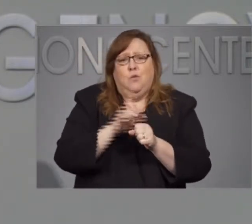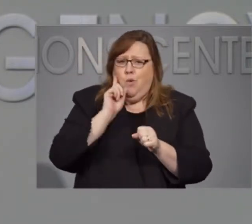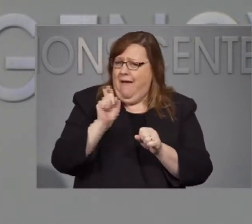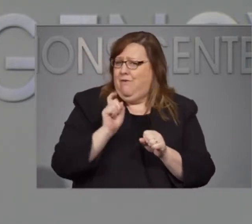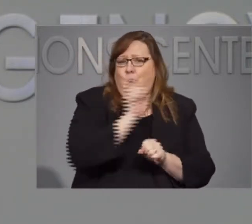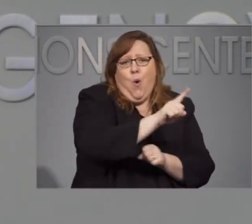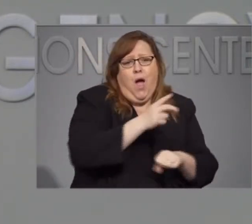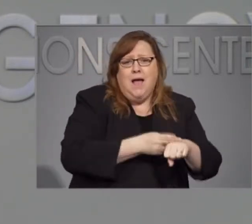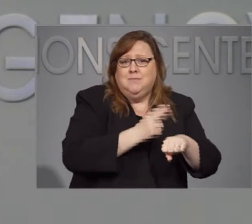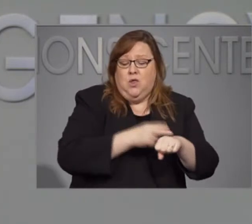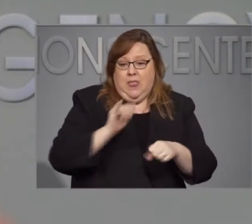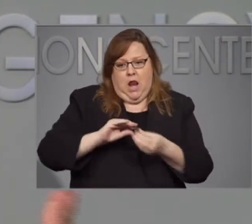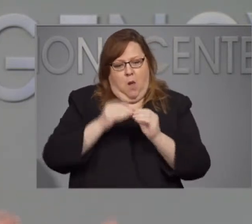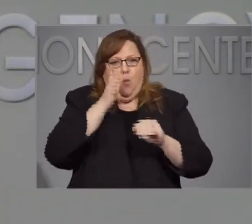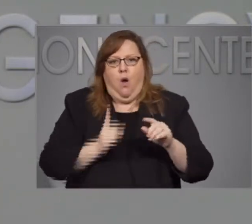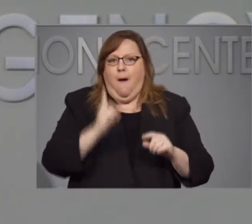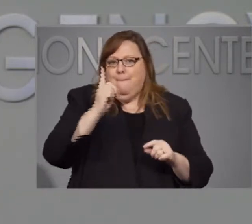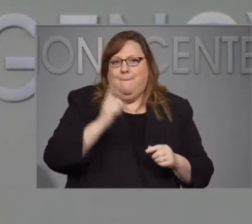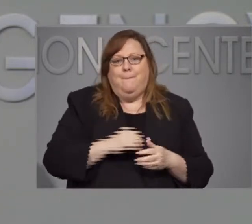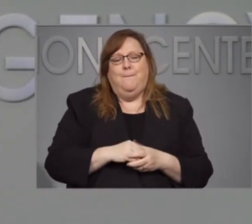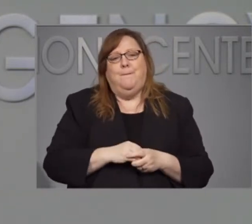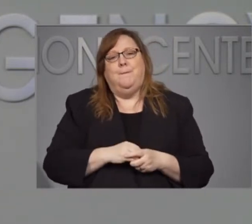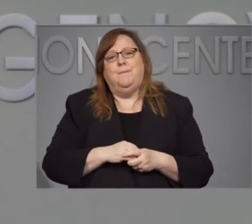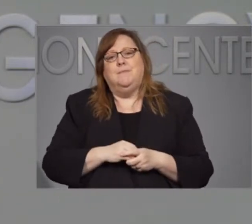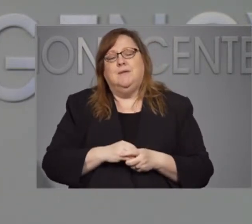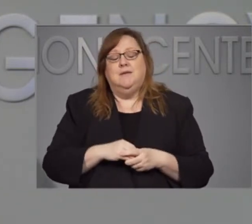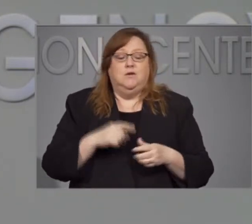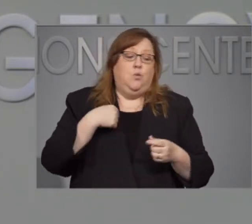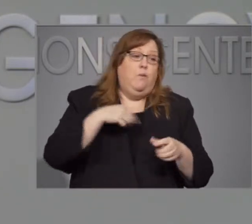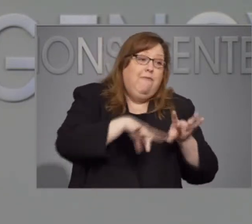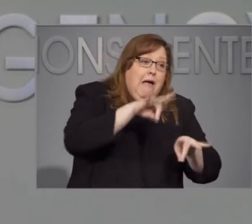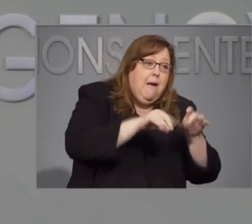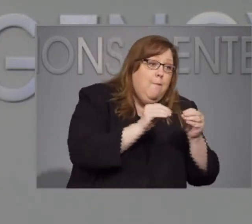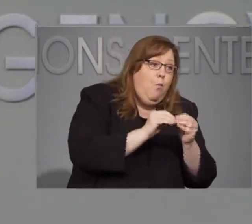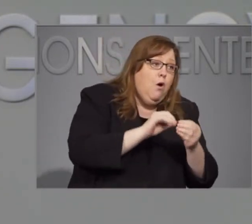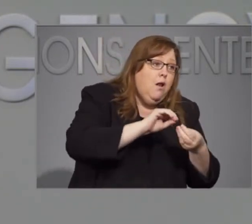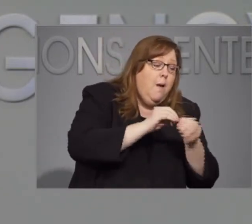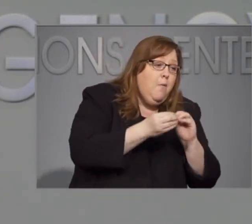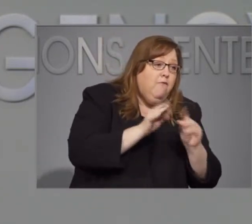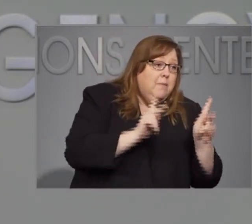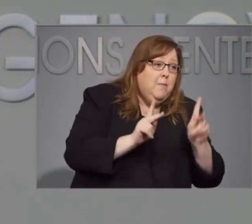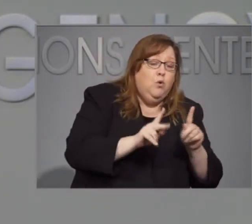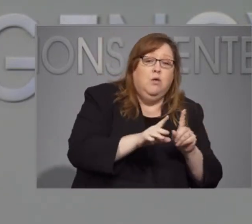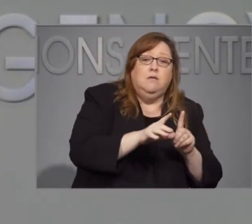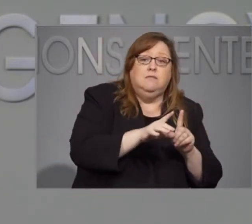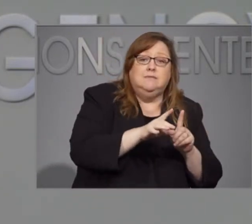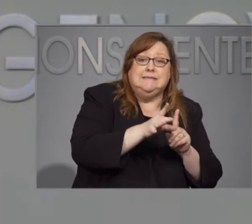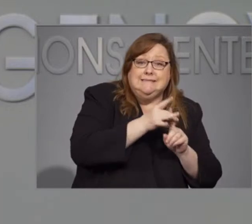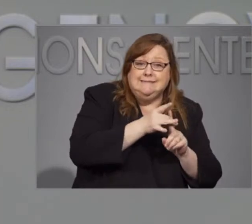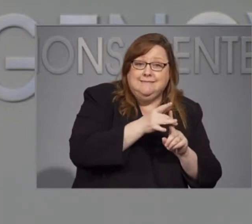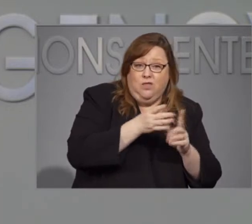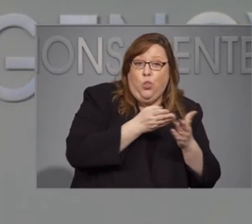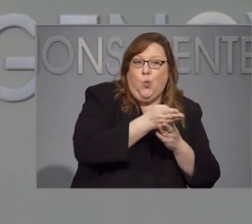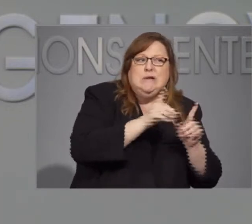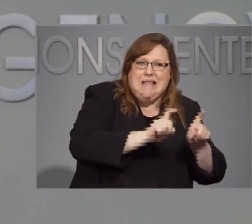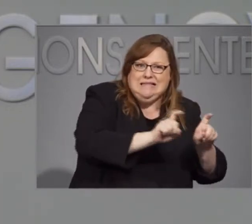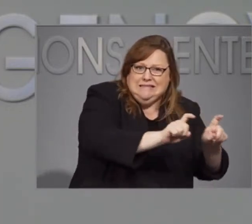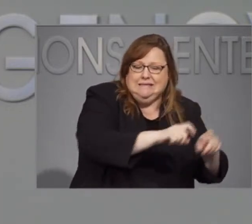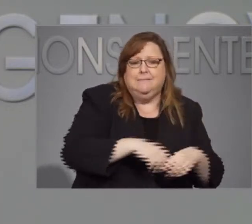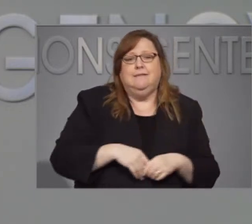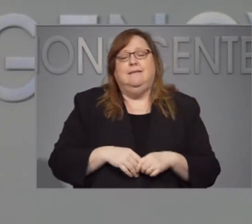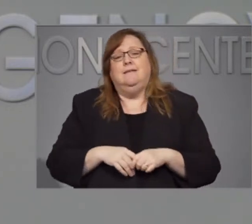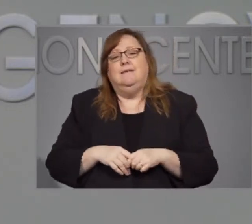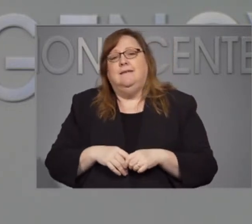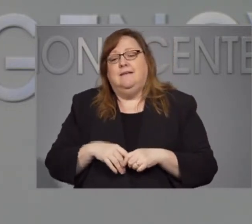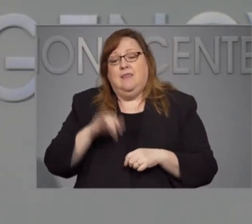think all of those in combination, more cases that we're finding through testing, percent positive going up, hospitalizations going